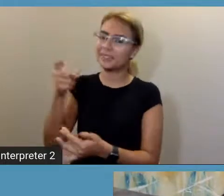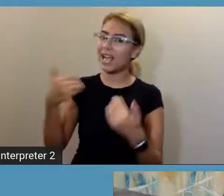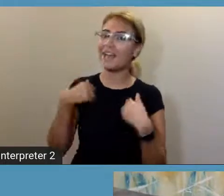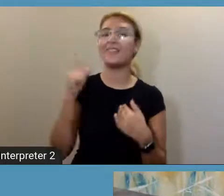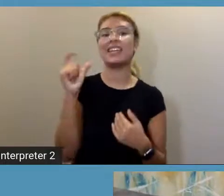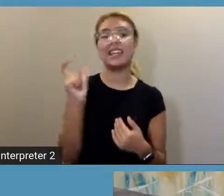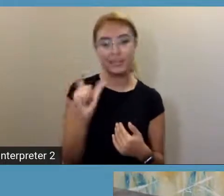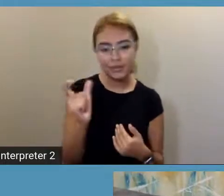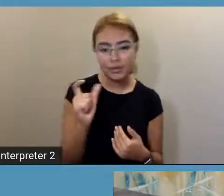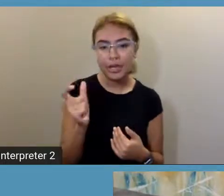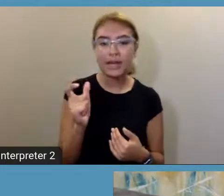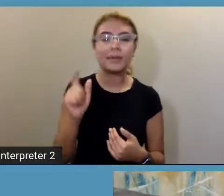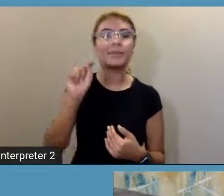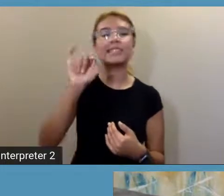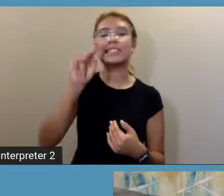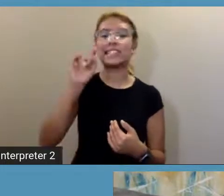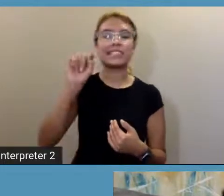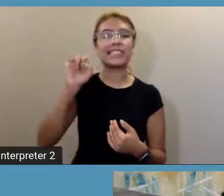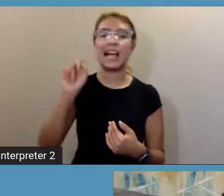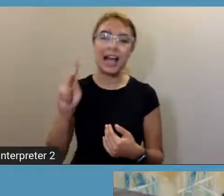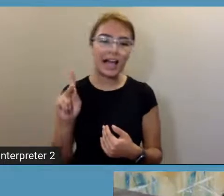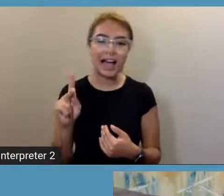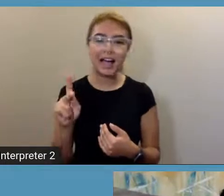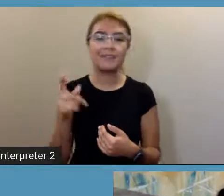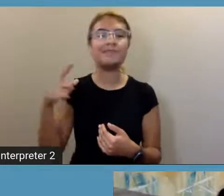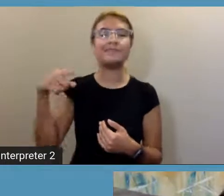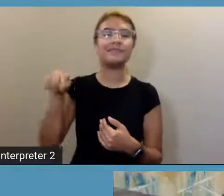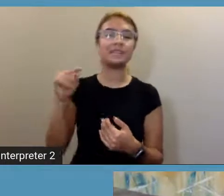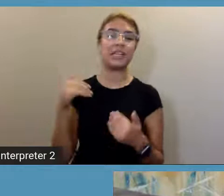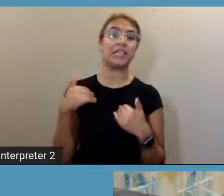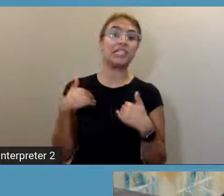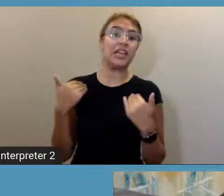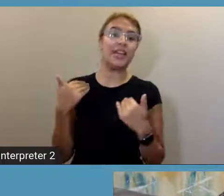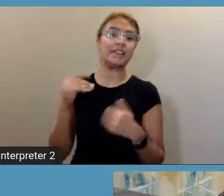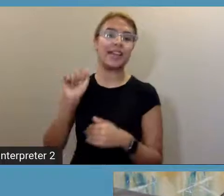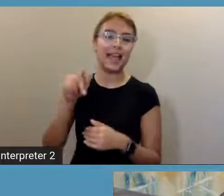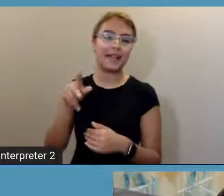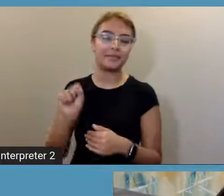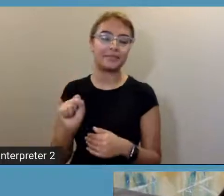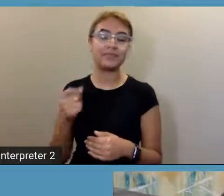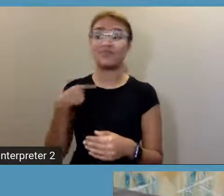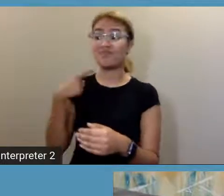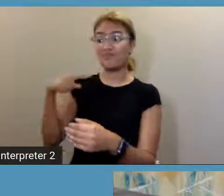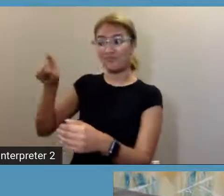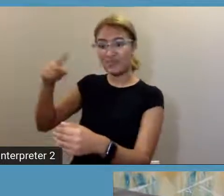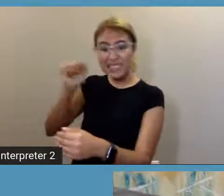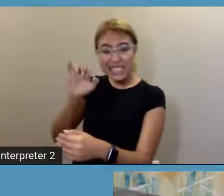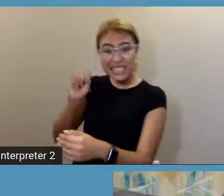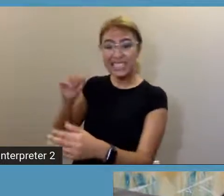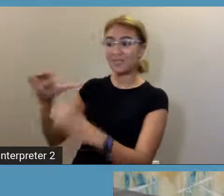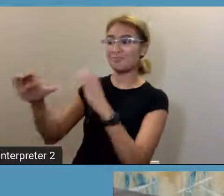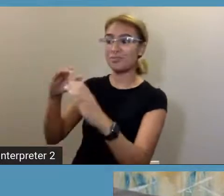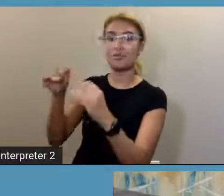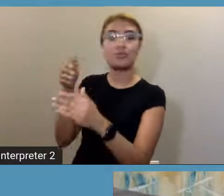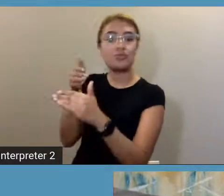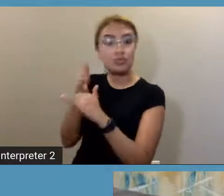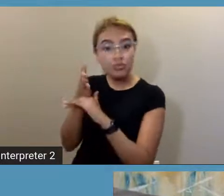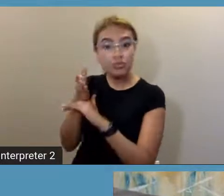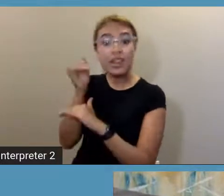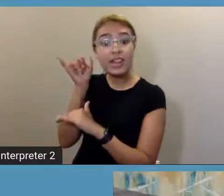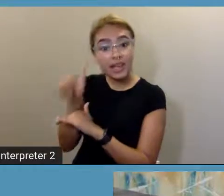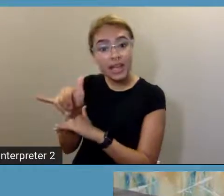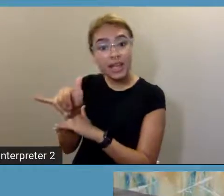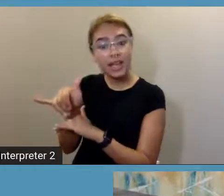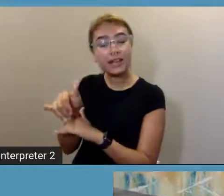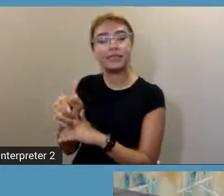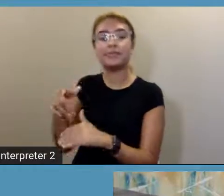Instagram, TikTok. Okay, they communicate through them, and you have to learn that language. I don't know,